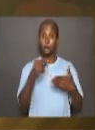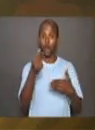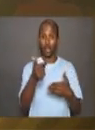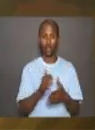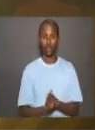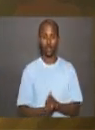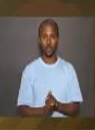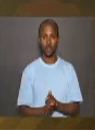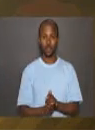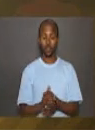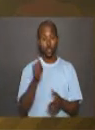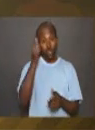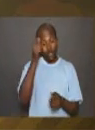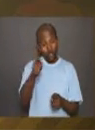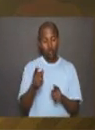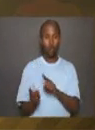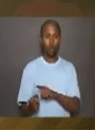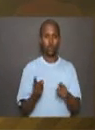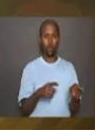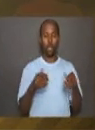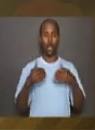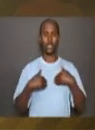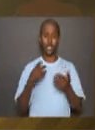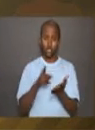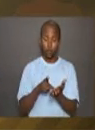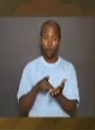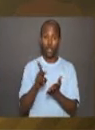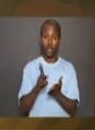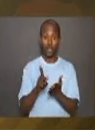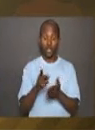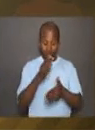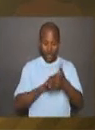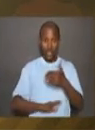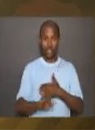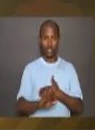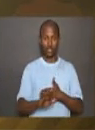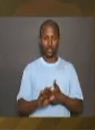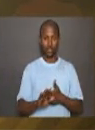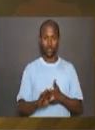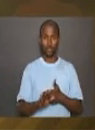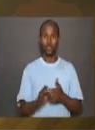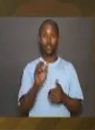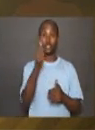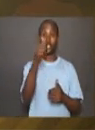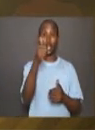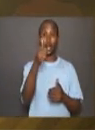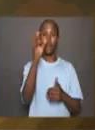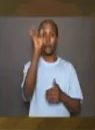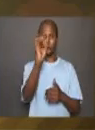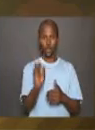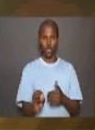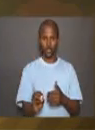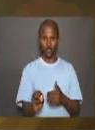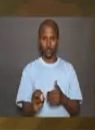to borrow a great deal of money. He also has to pay an interest